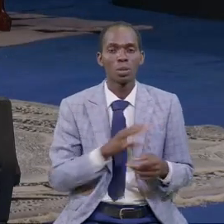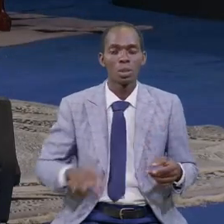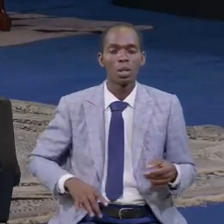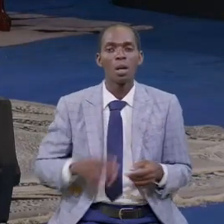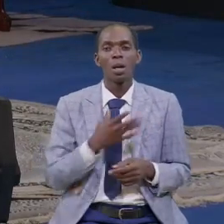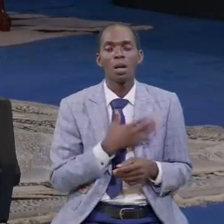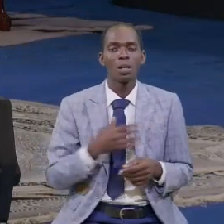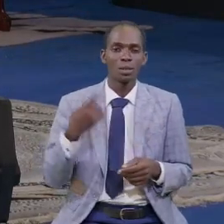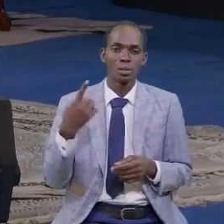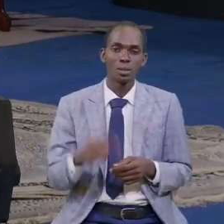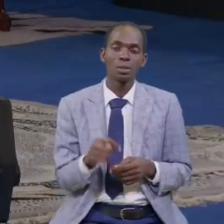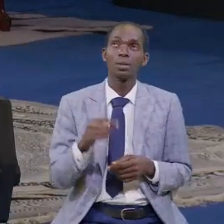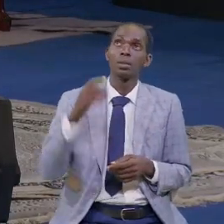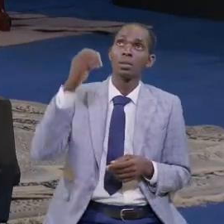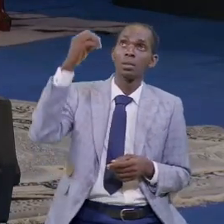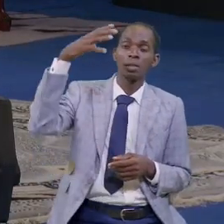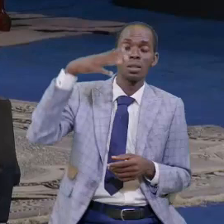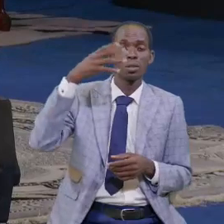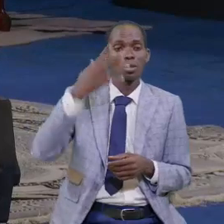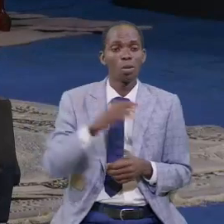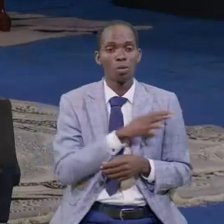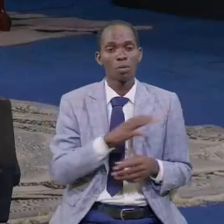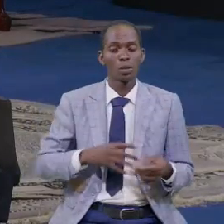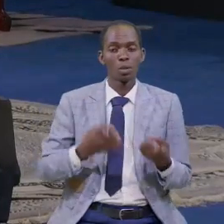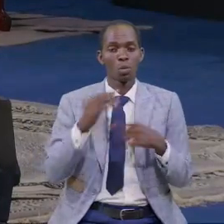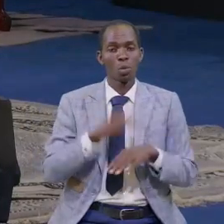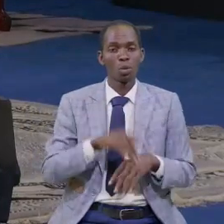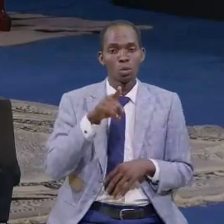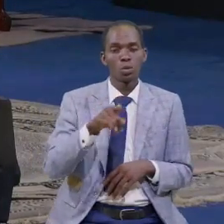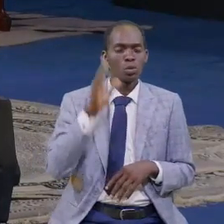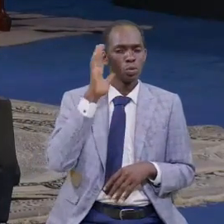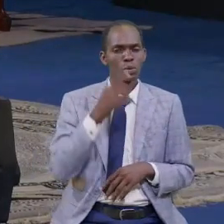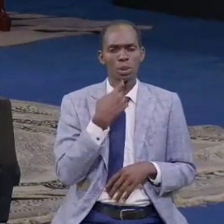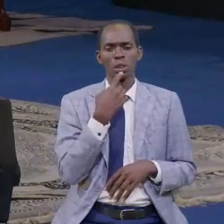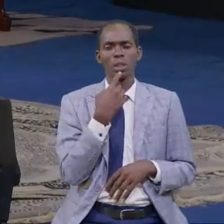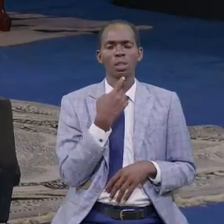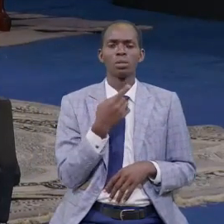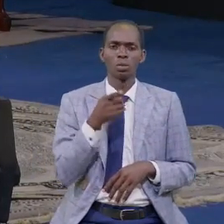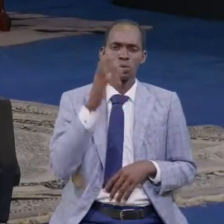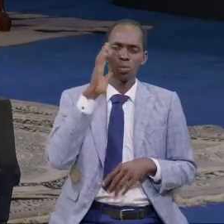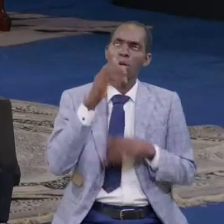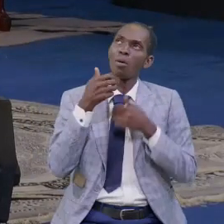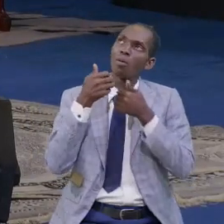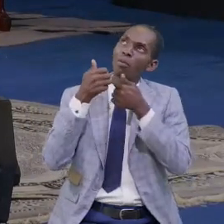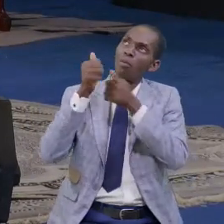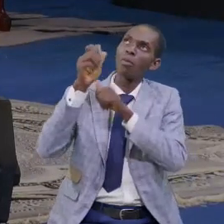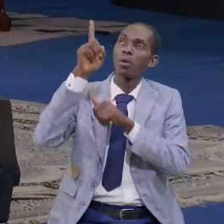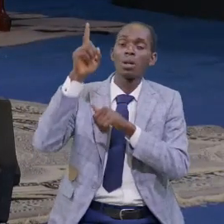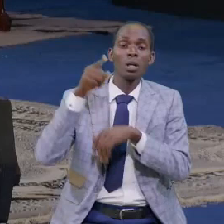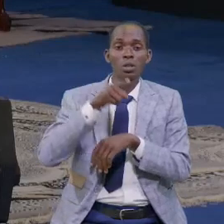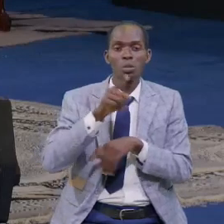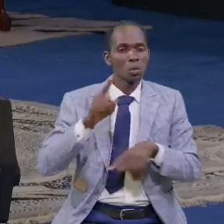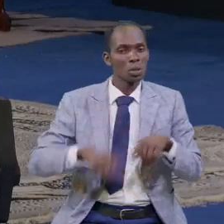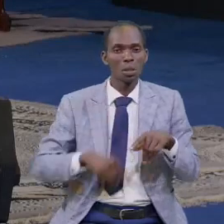shines inside you, it says you follow him and you will not walk in darkness, but you'll have